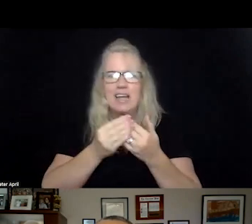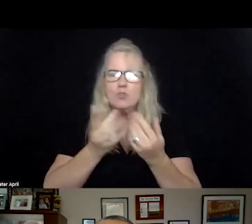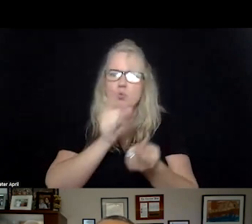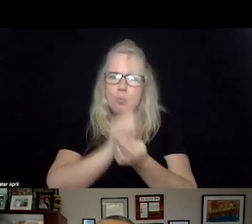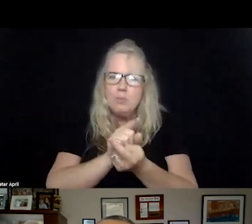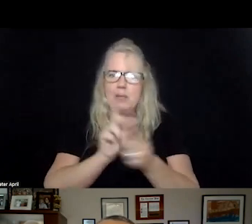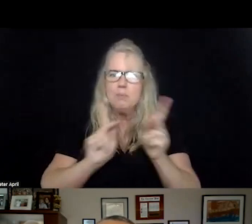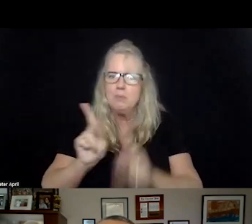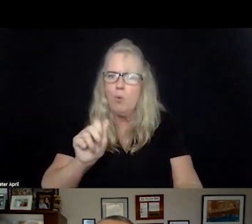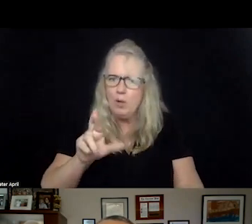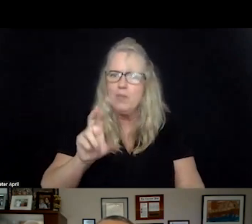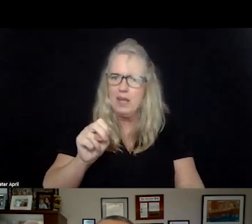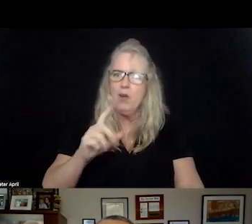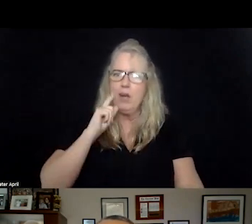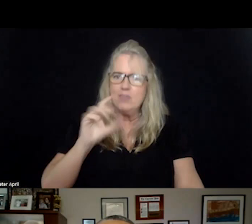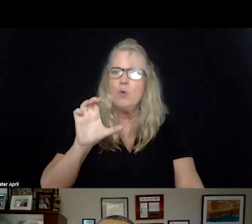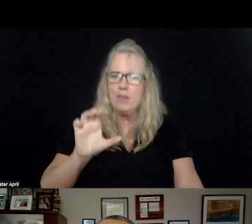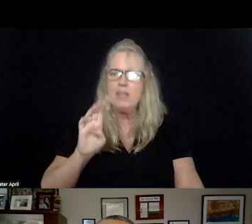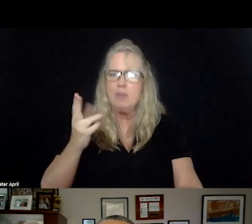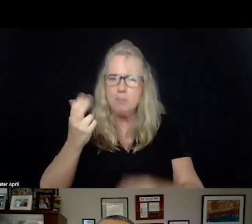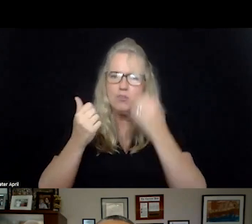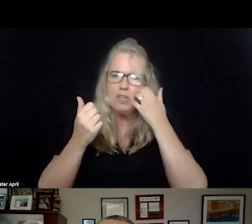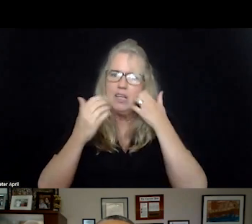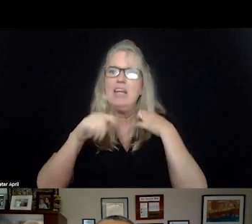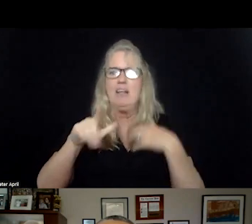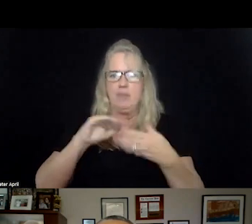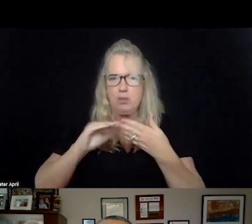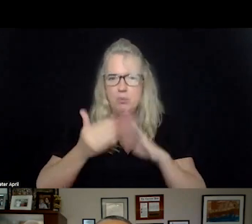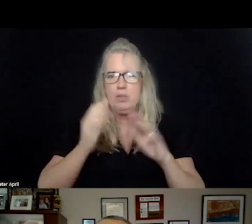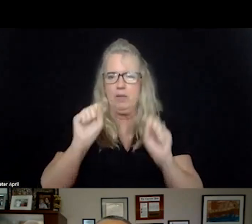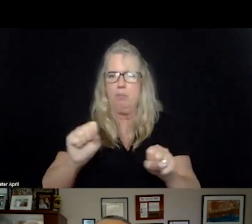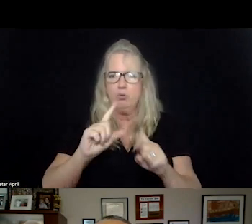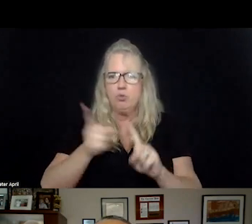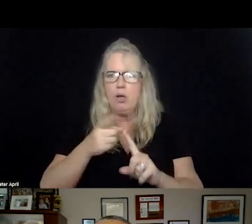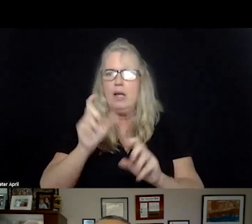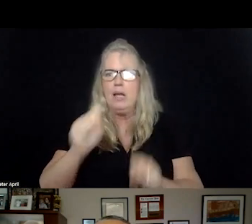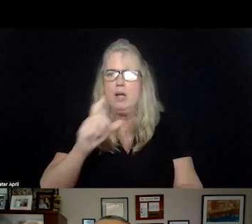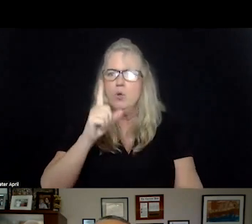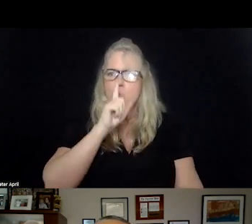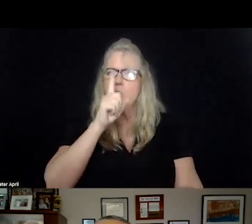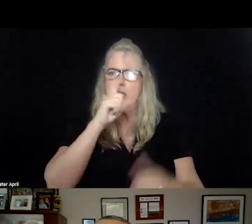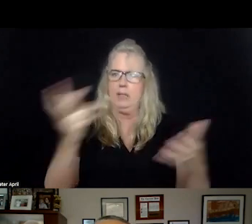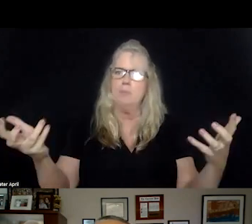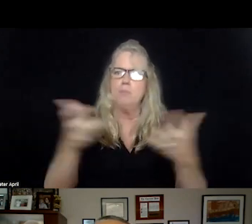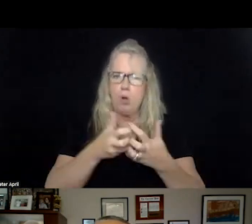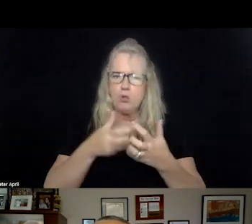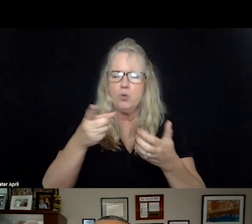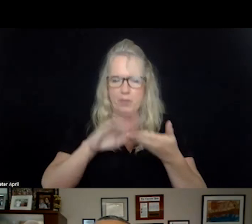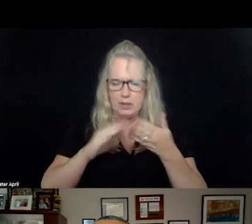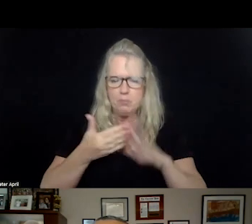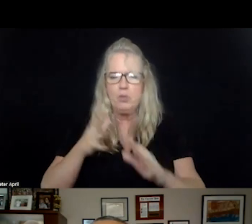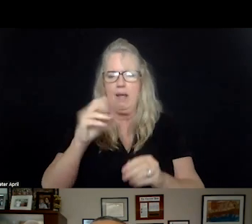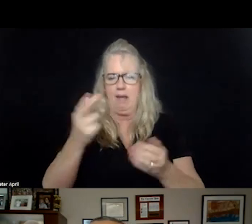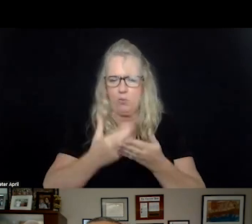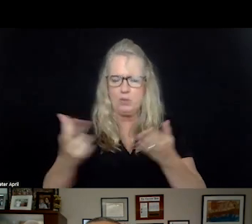And I think CCBHCs being embedded in communities and with the potential to really partner with communities, with the resources